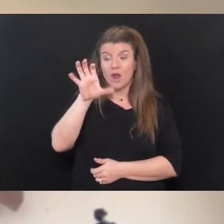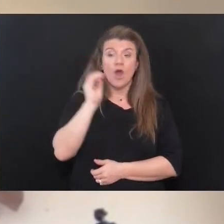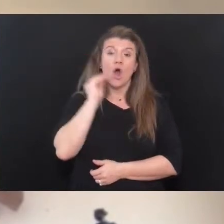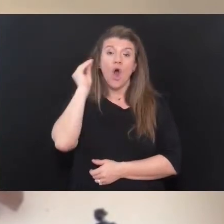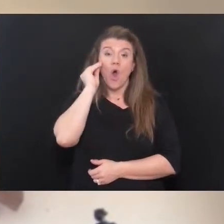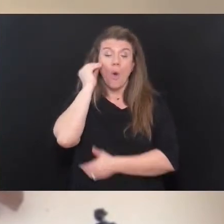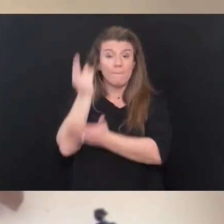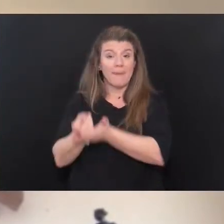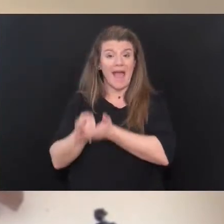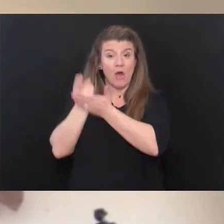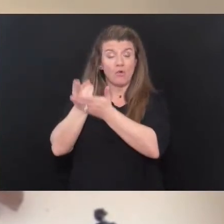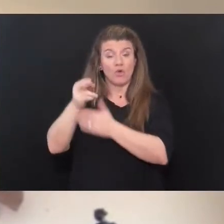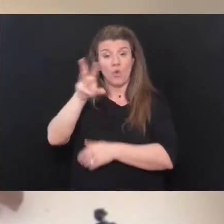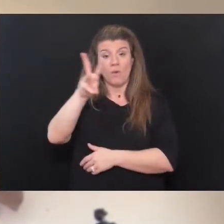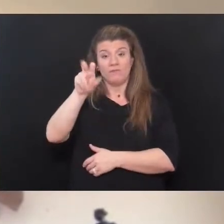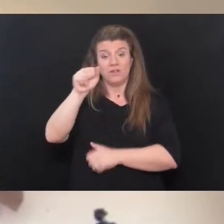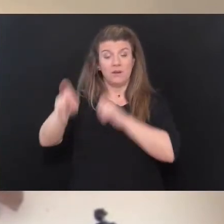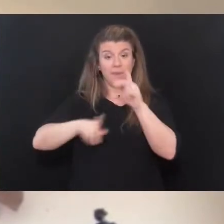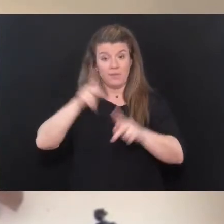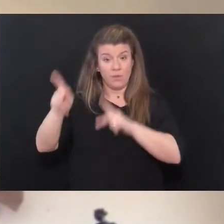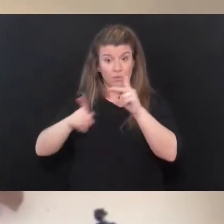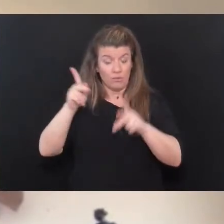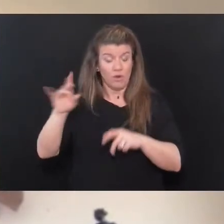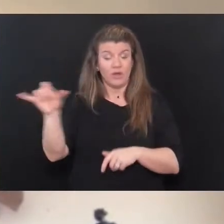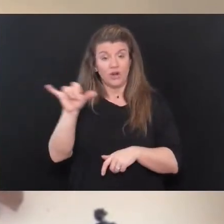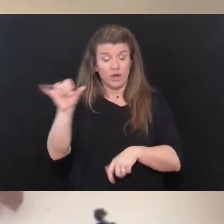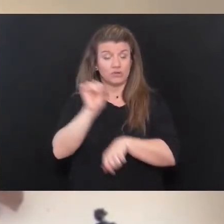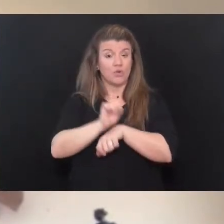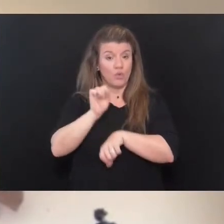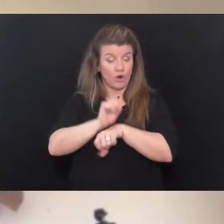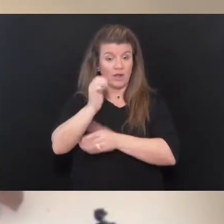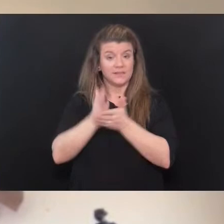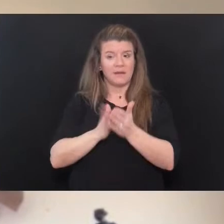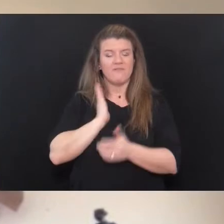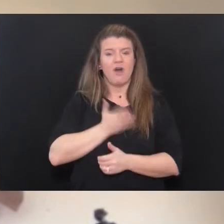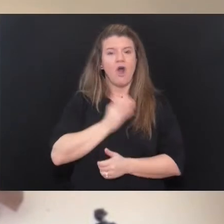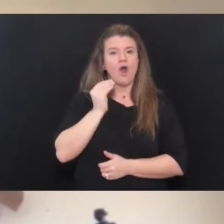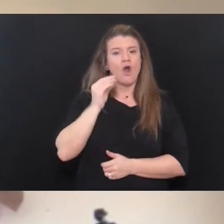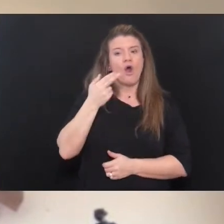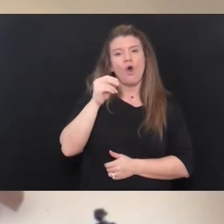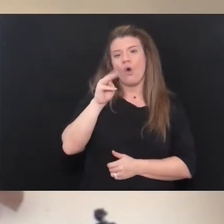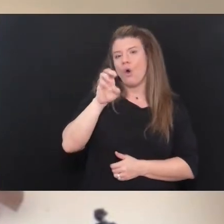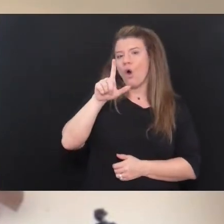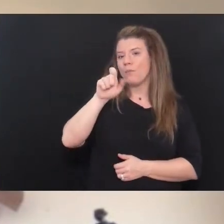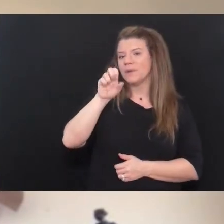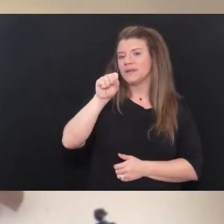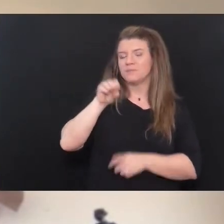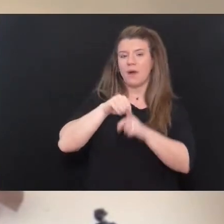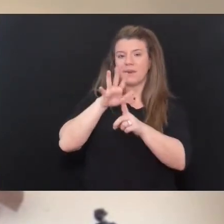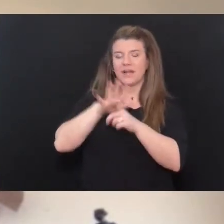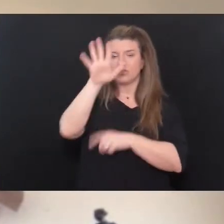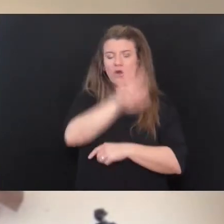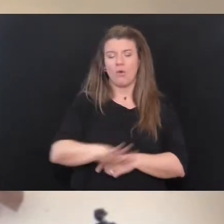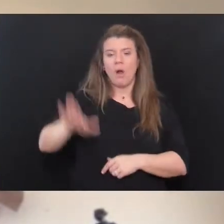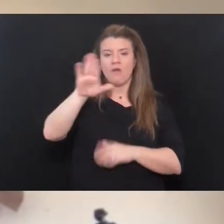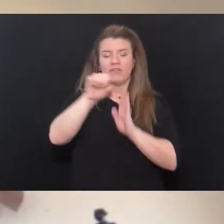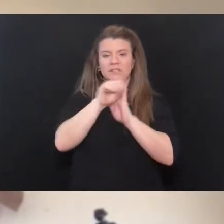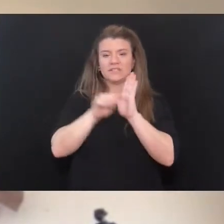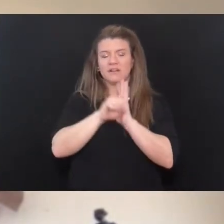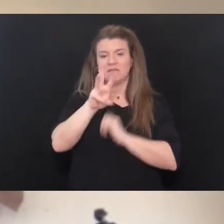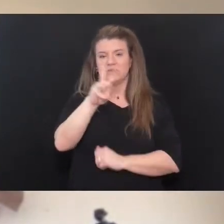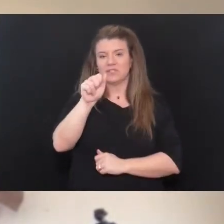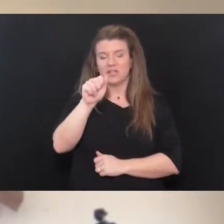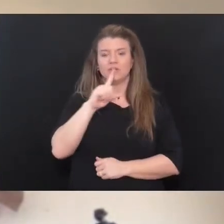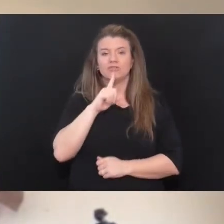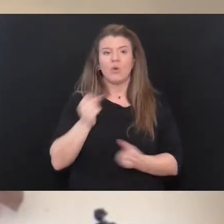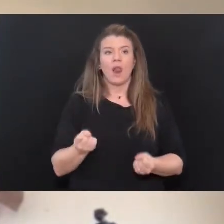homebound West Virginia citizens, as well as working on some of our homeless population around the state of West Virginia.